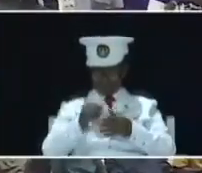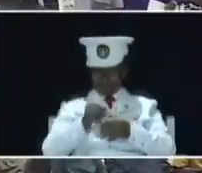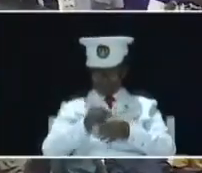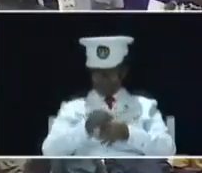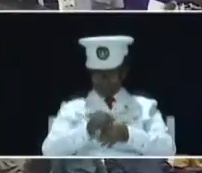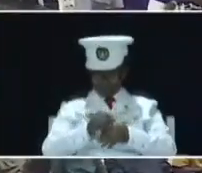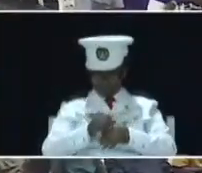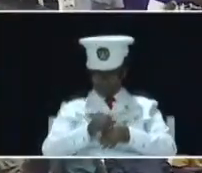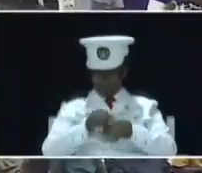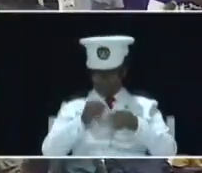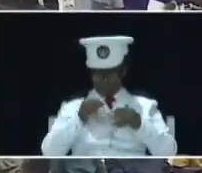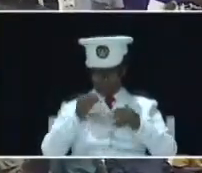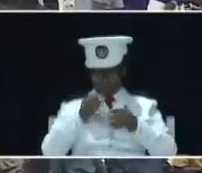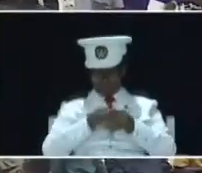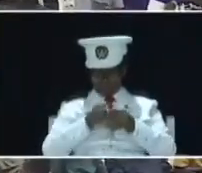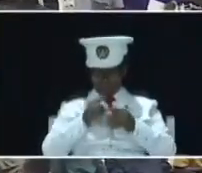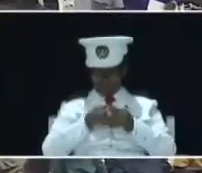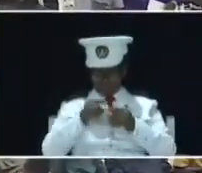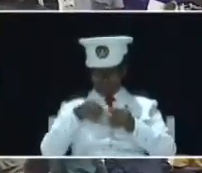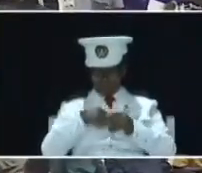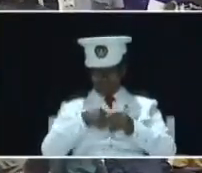And then you will notice